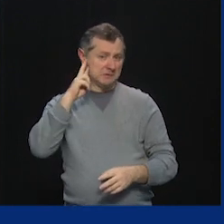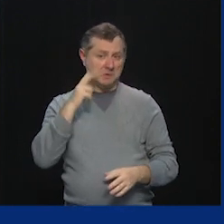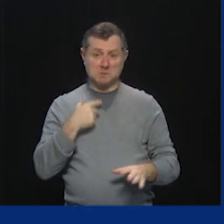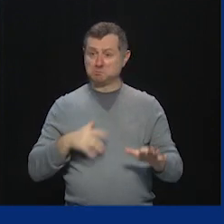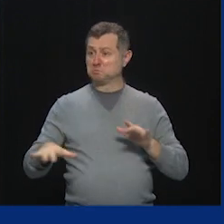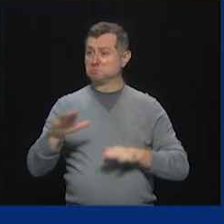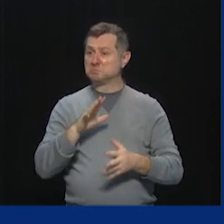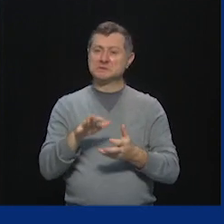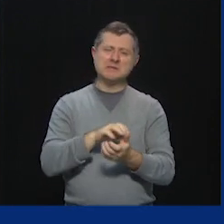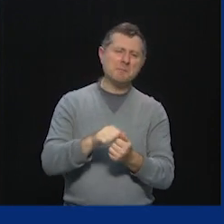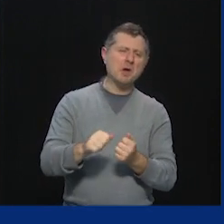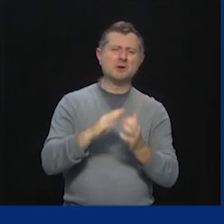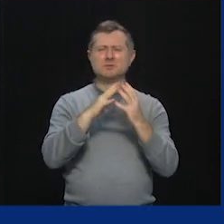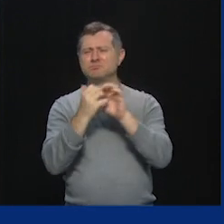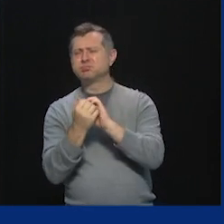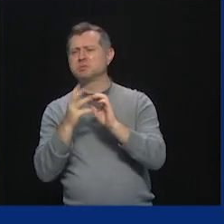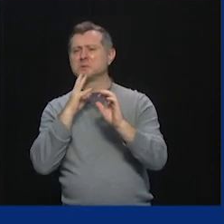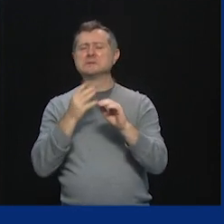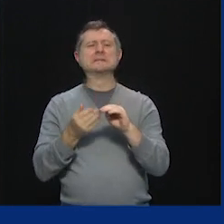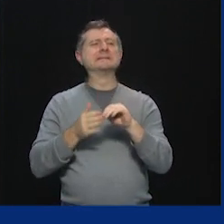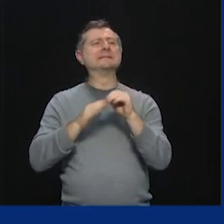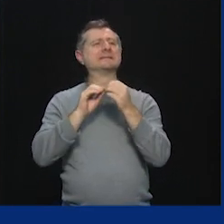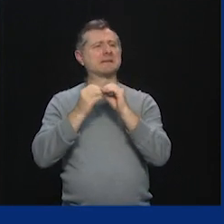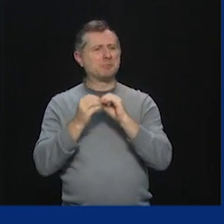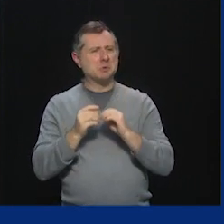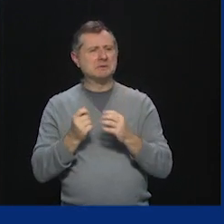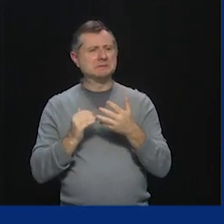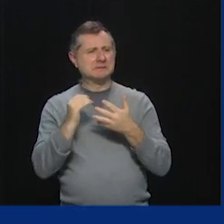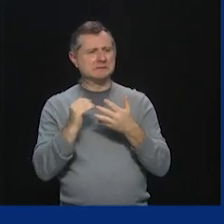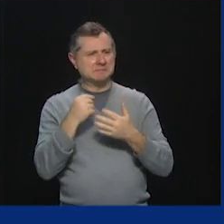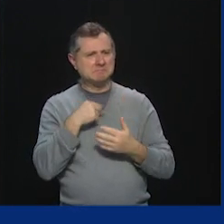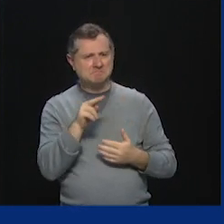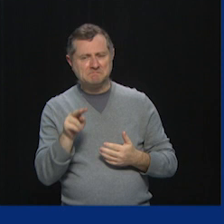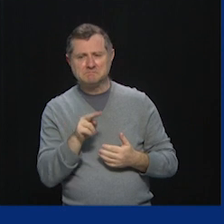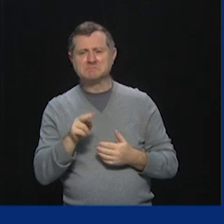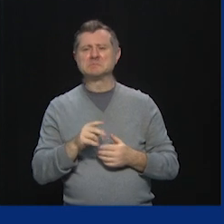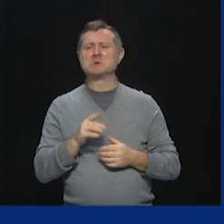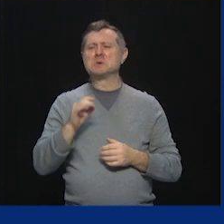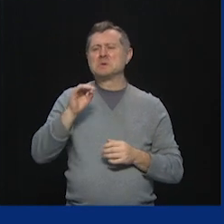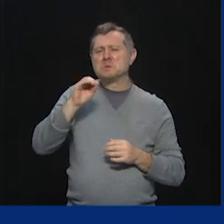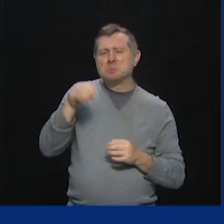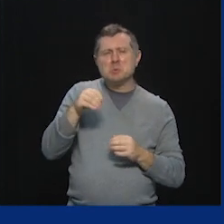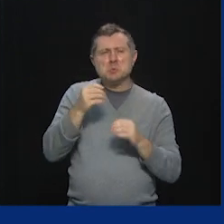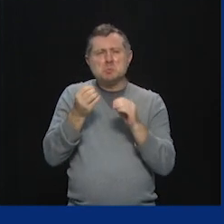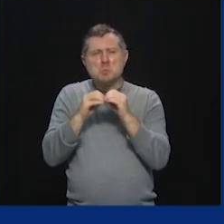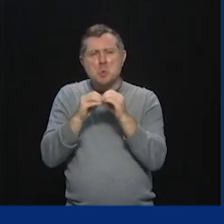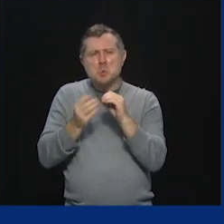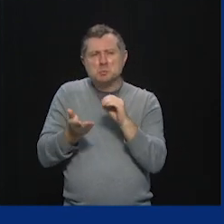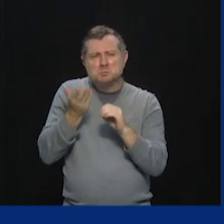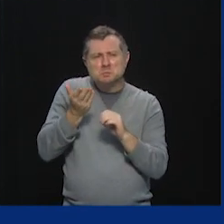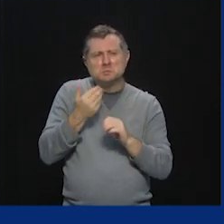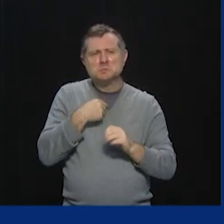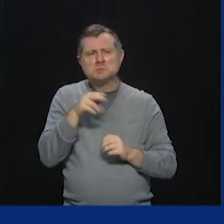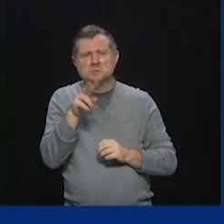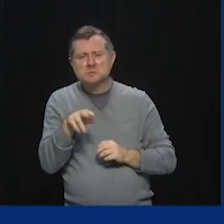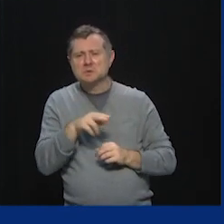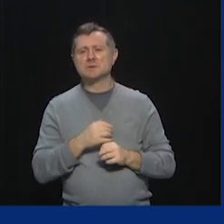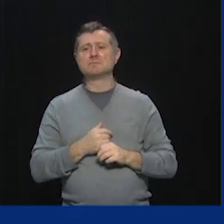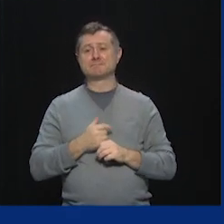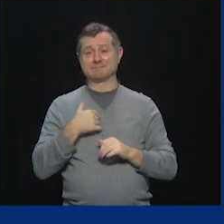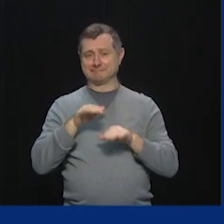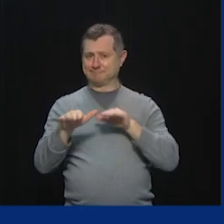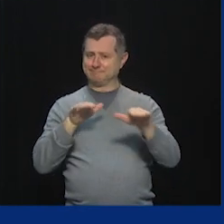numbers are creeping up toward 4%. And so we want to make sure that people are aware of these numbers and the consequences of this and what this